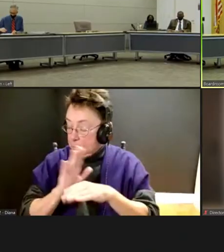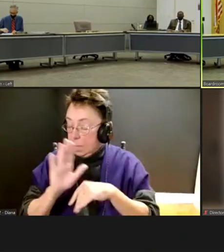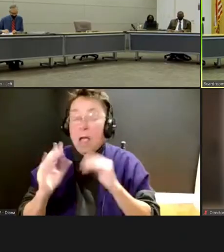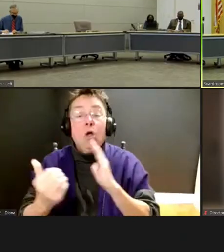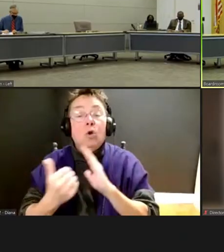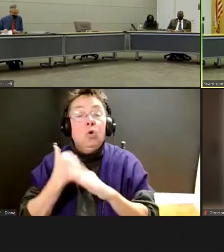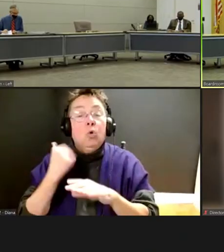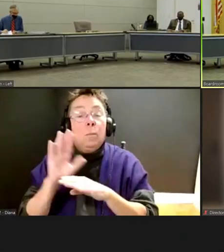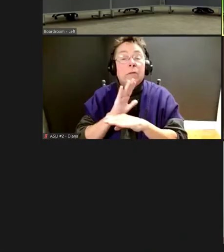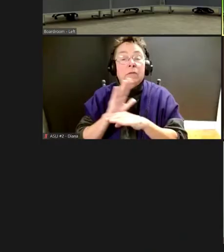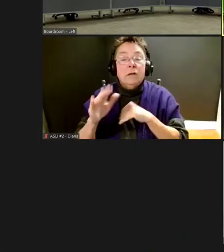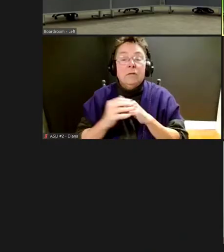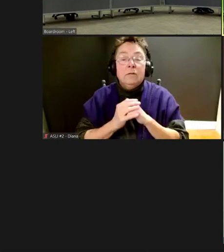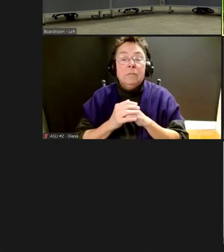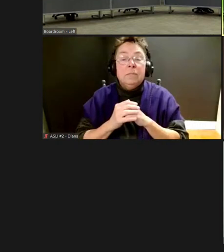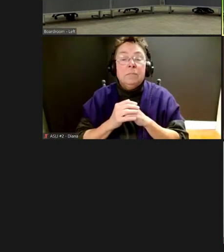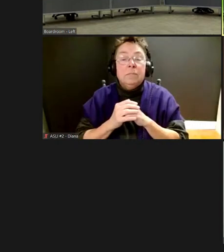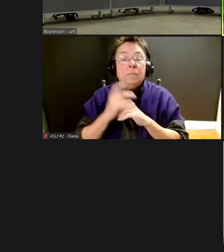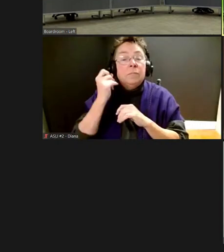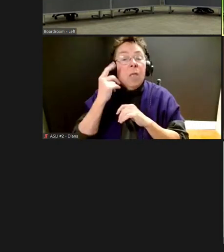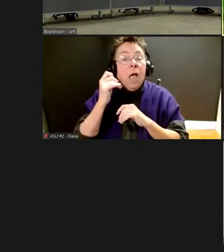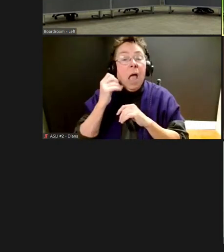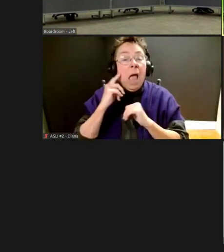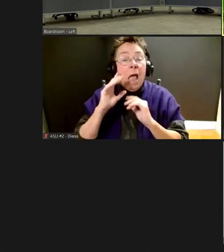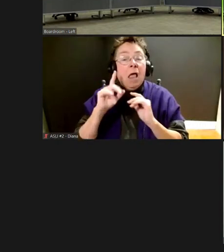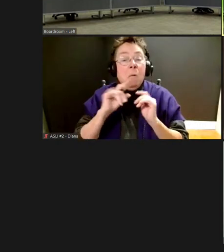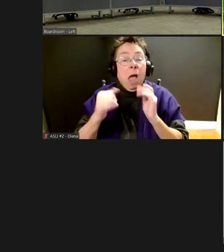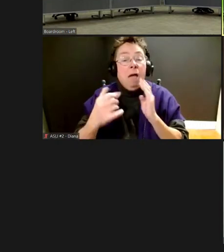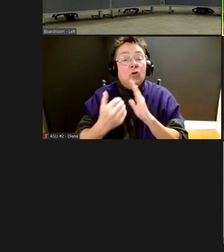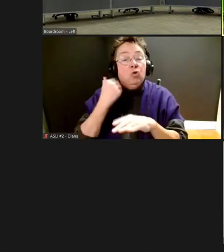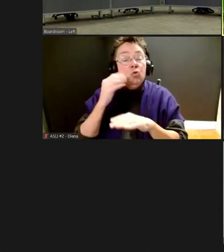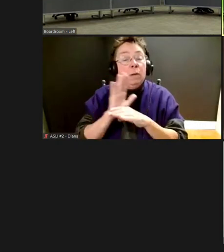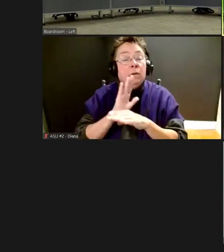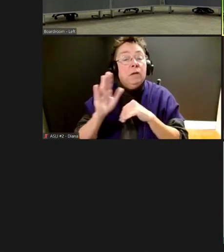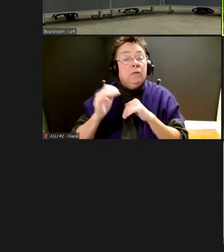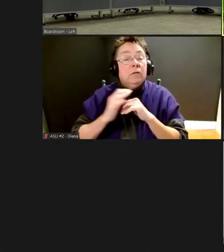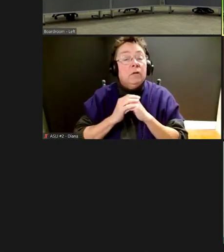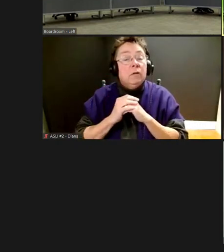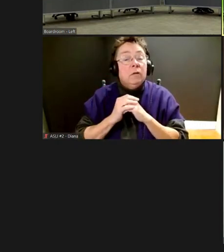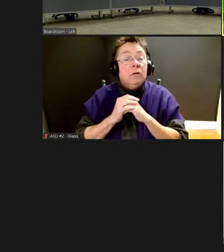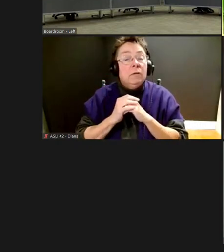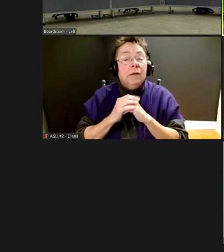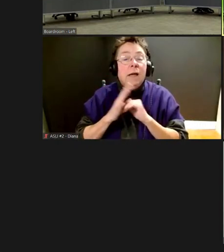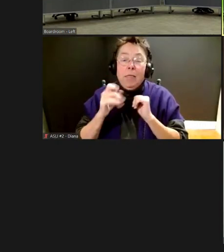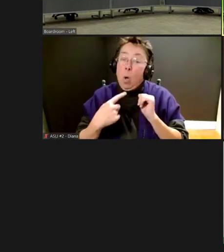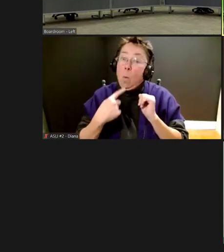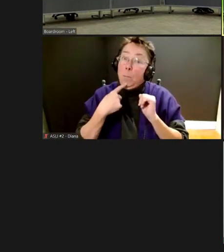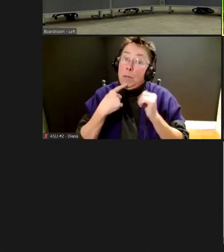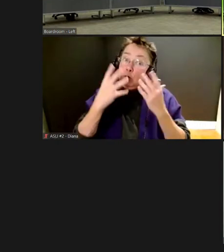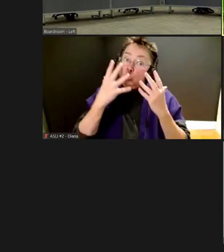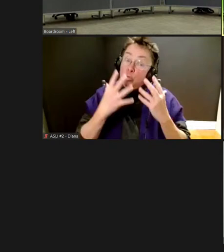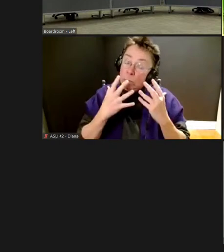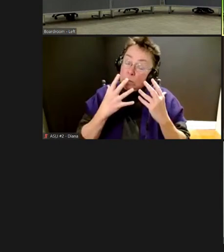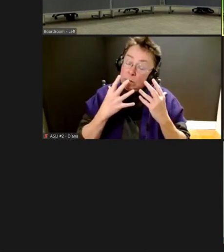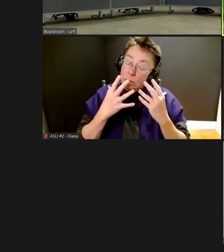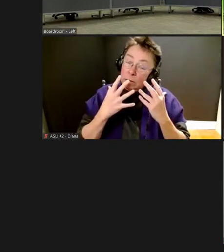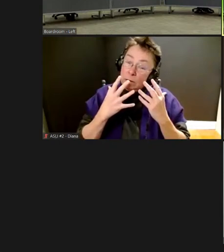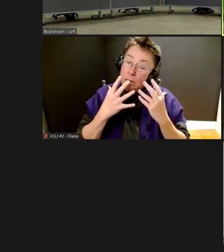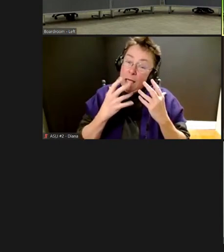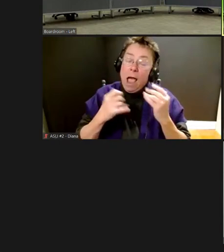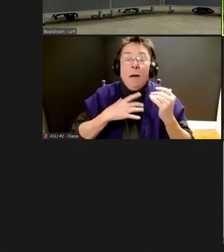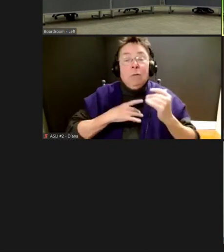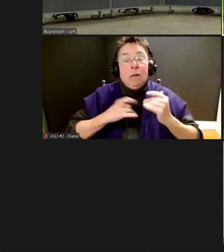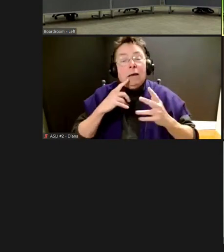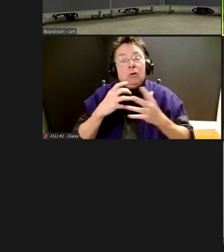business. I understand that there is new business, although bittersweet. I'd like to take